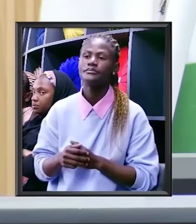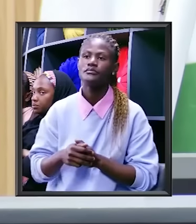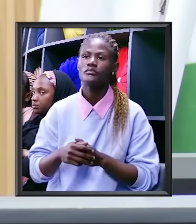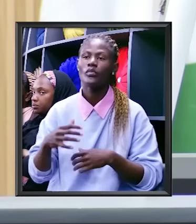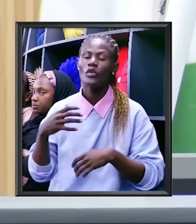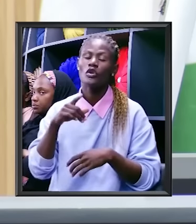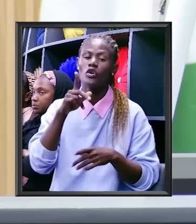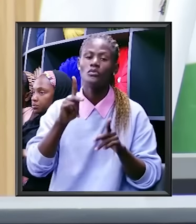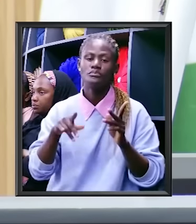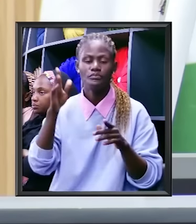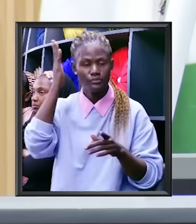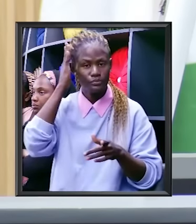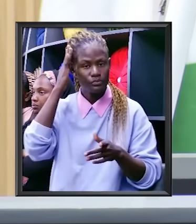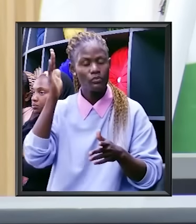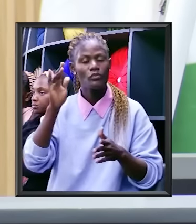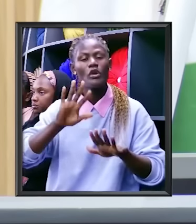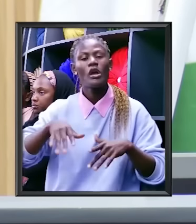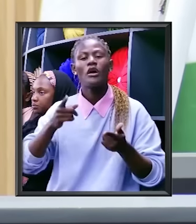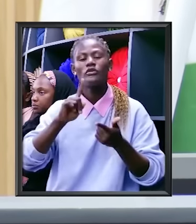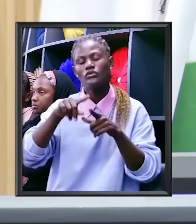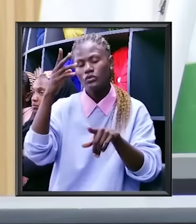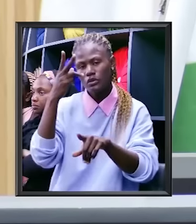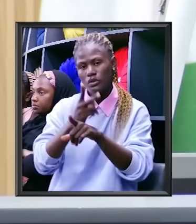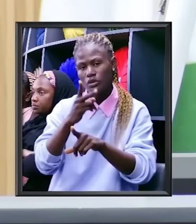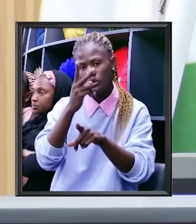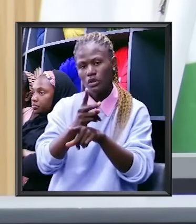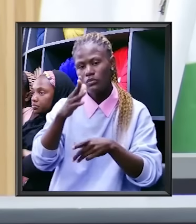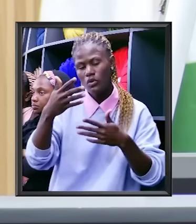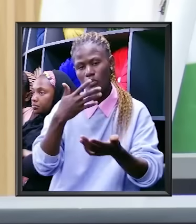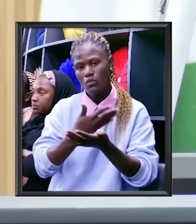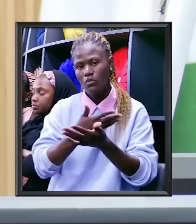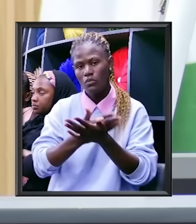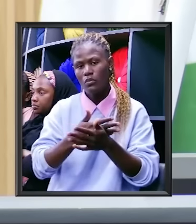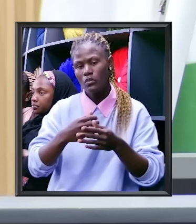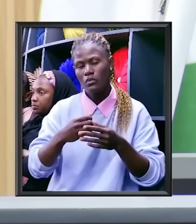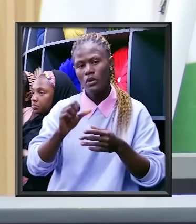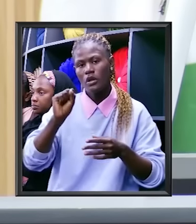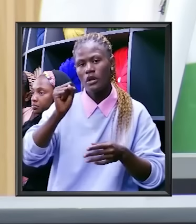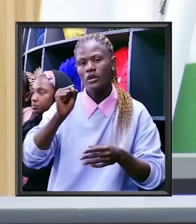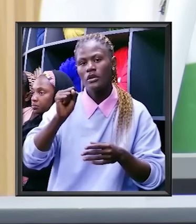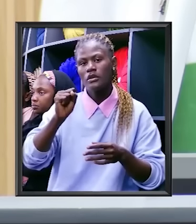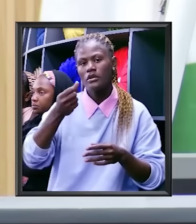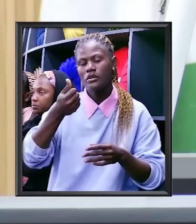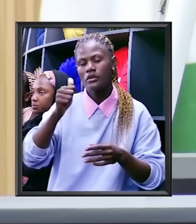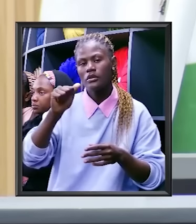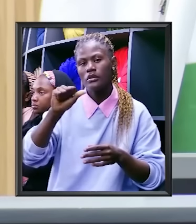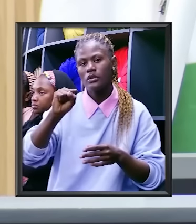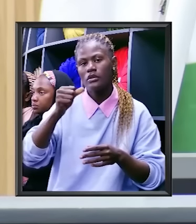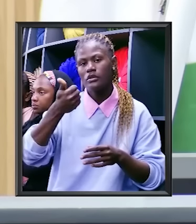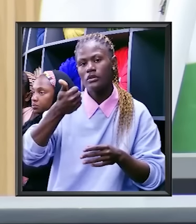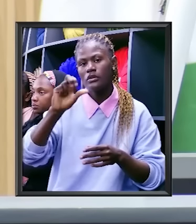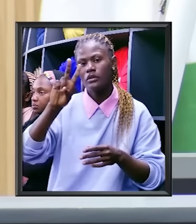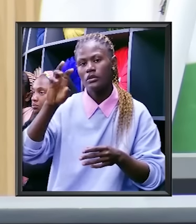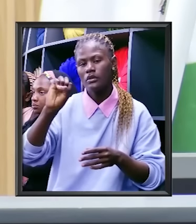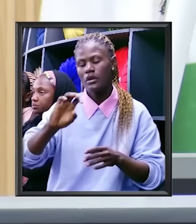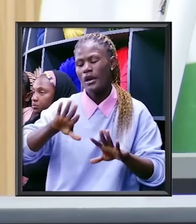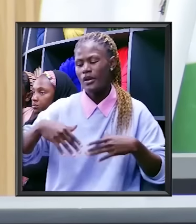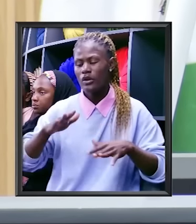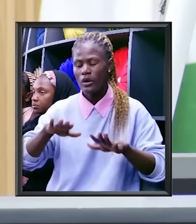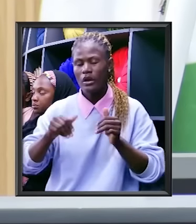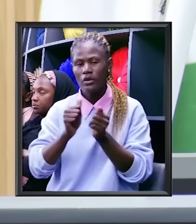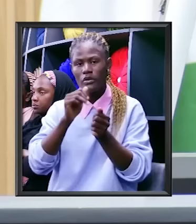waiting on a go do to keep on our money safe. Make una know which how on a go waka with on our money. Now